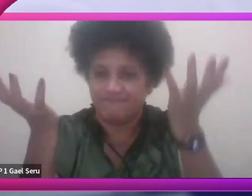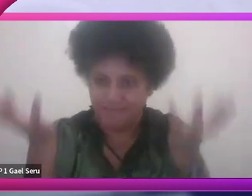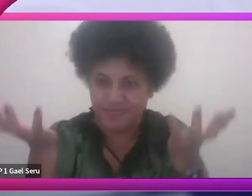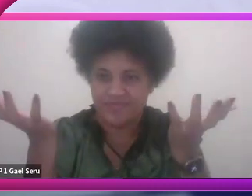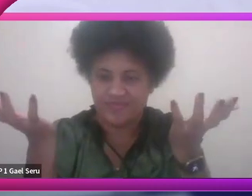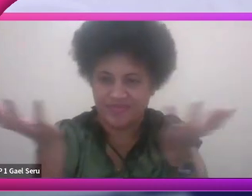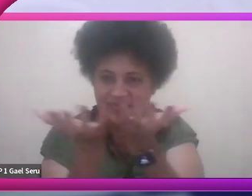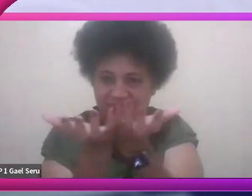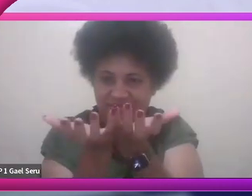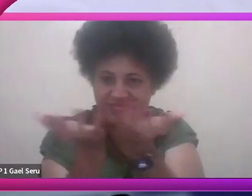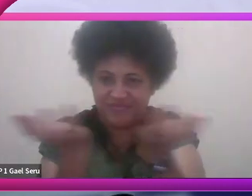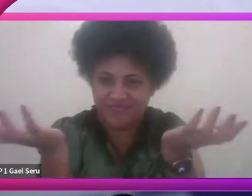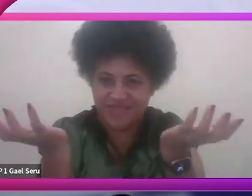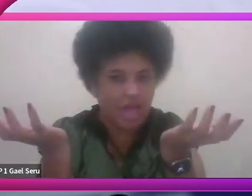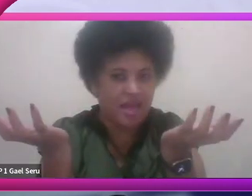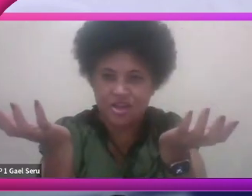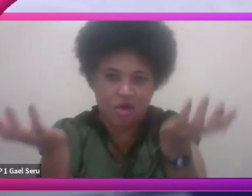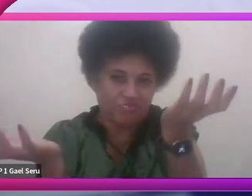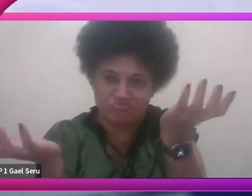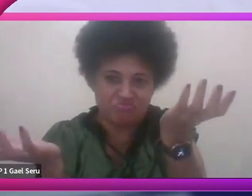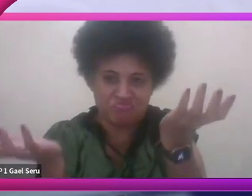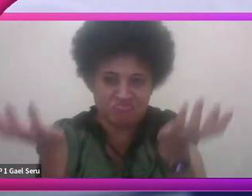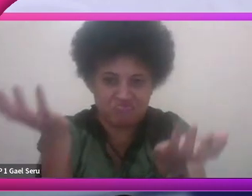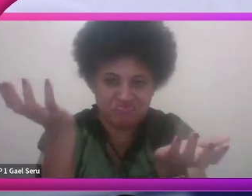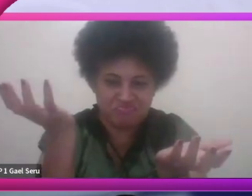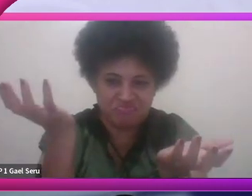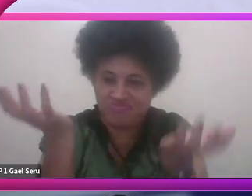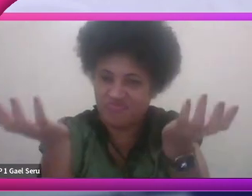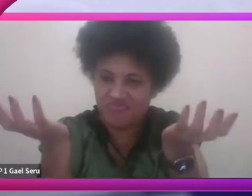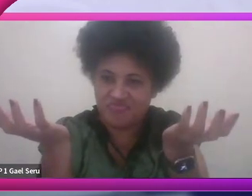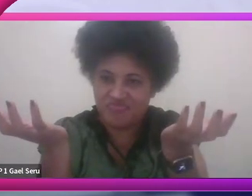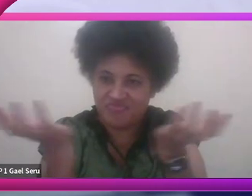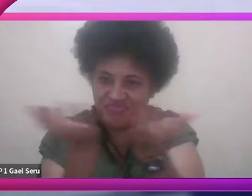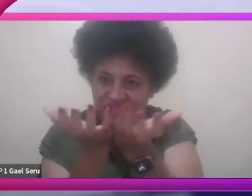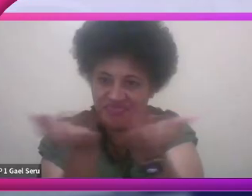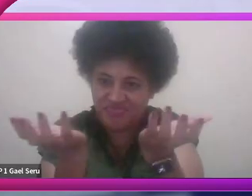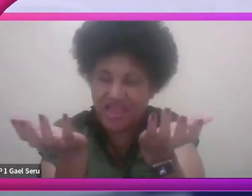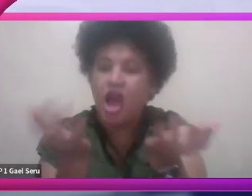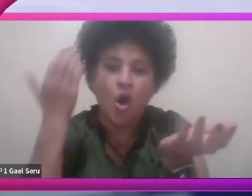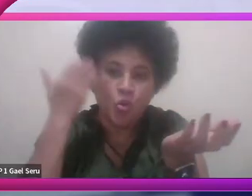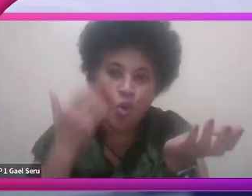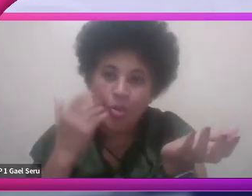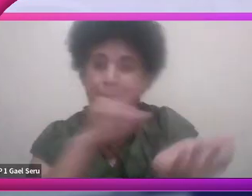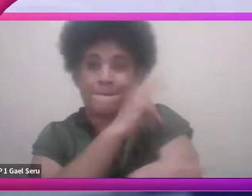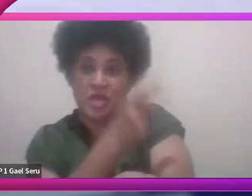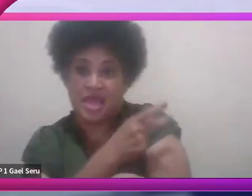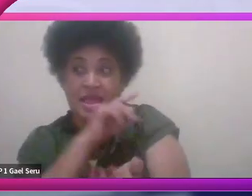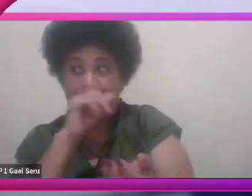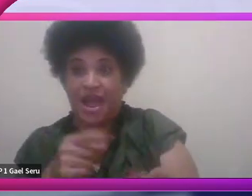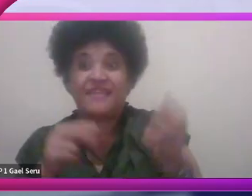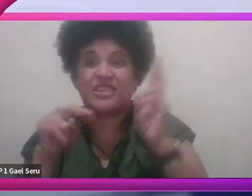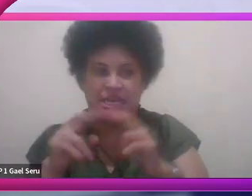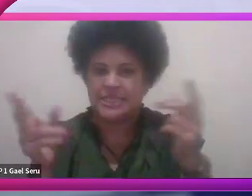it's no one heavier than others, even the woman carry the pregnancy, but fertility is equal from both